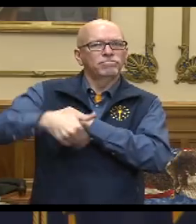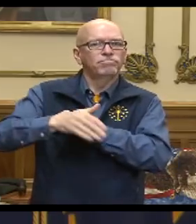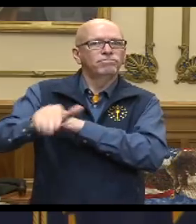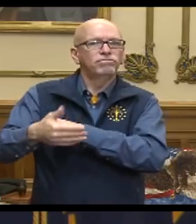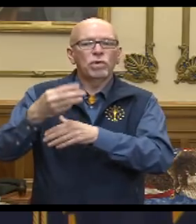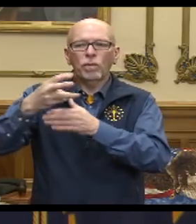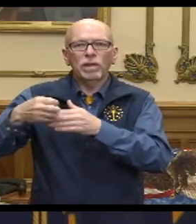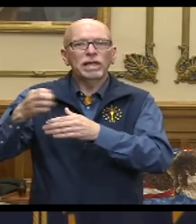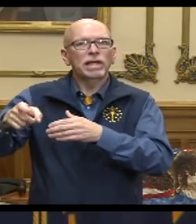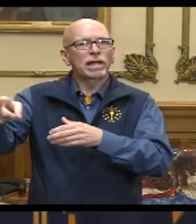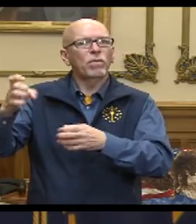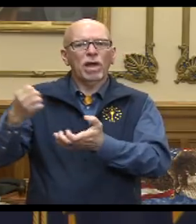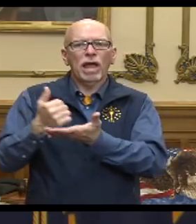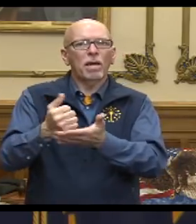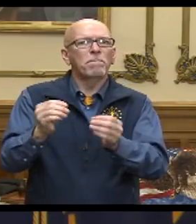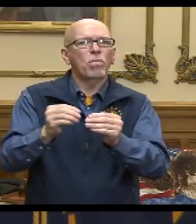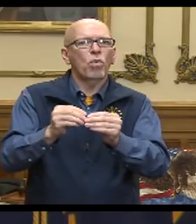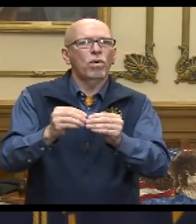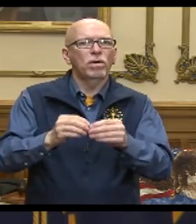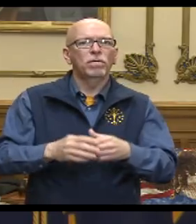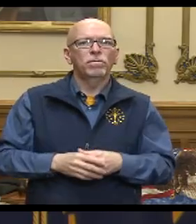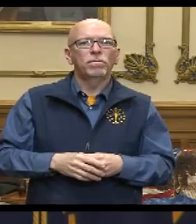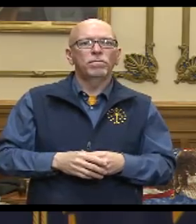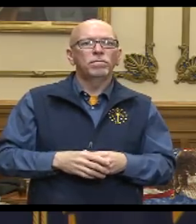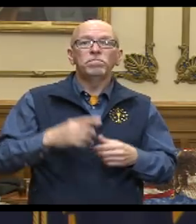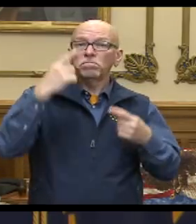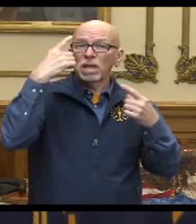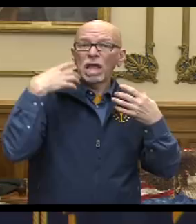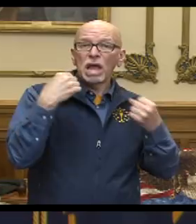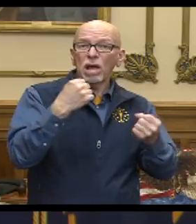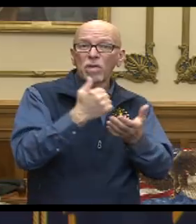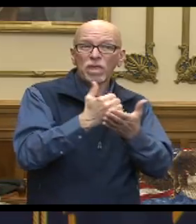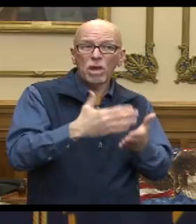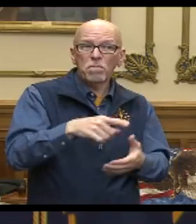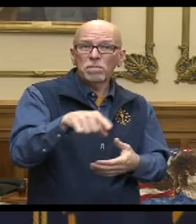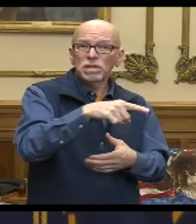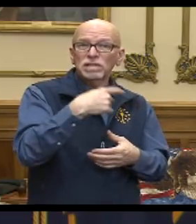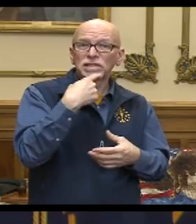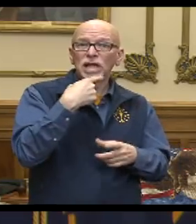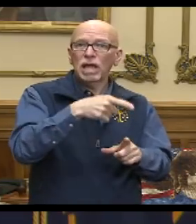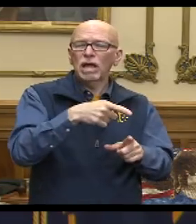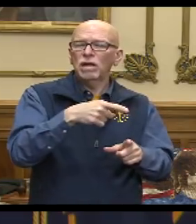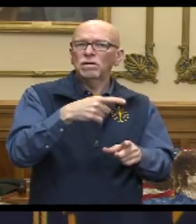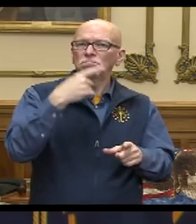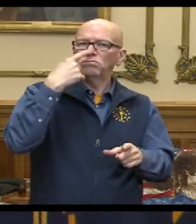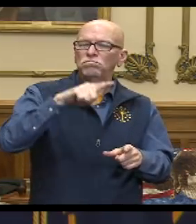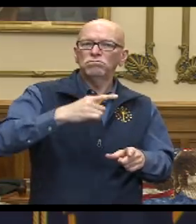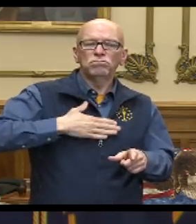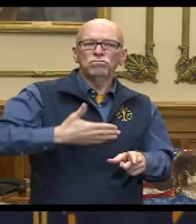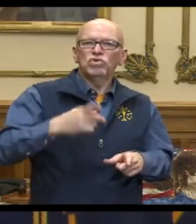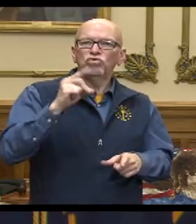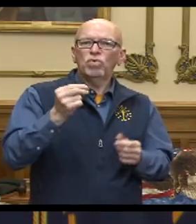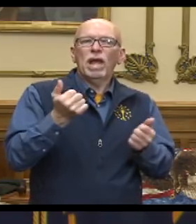do even more. The mental health therapist who said she would do anything